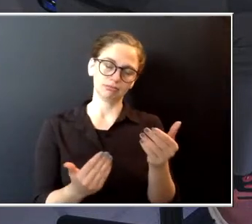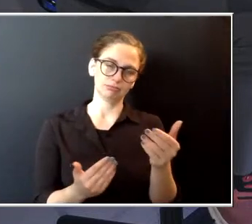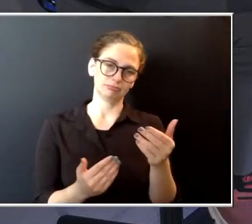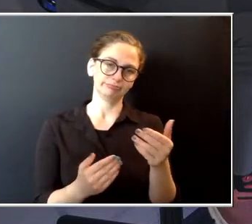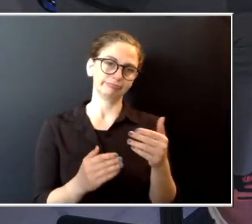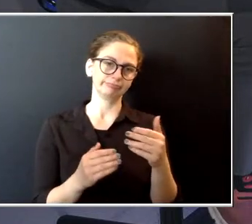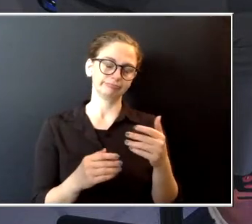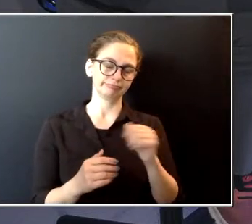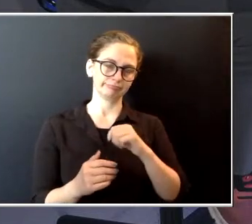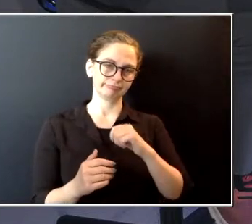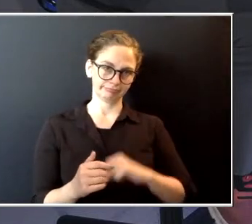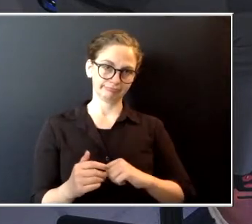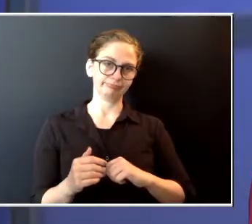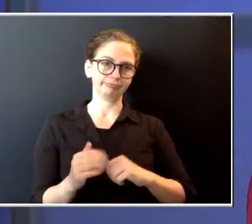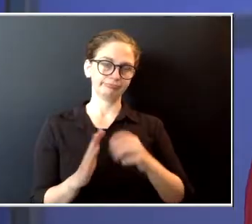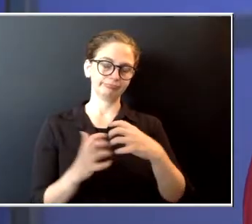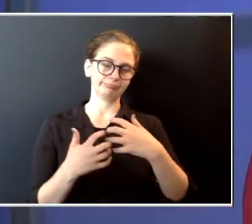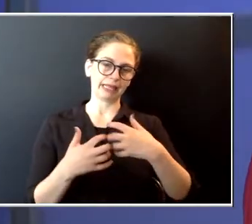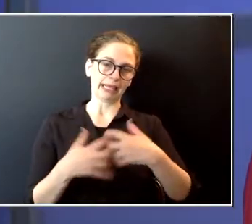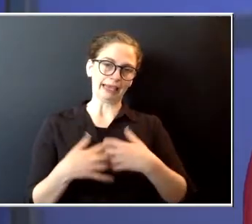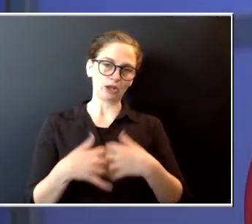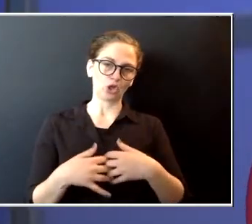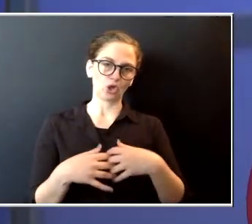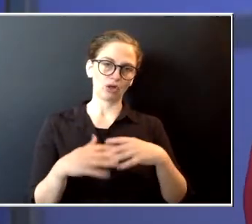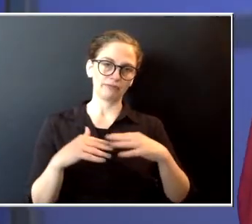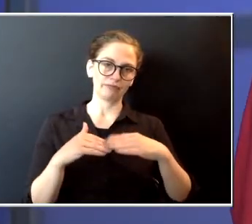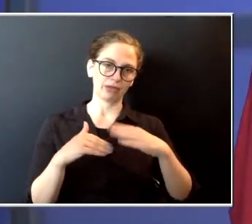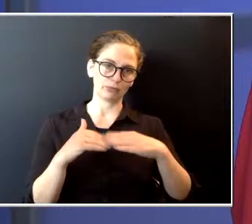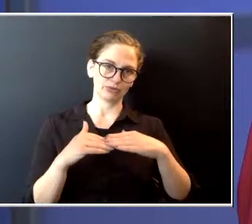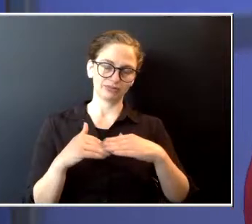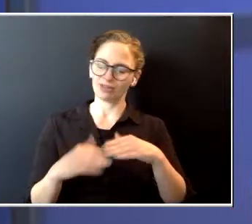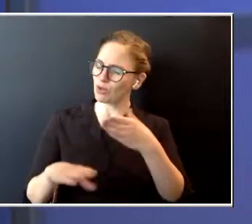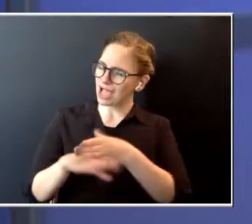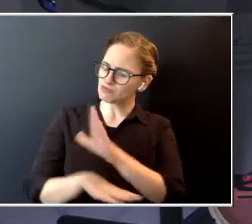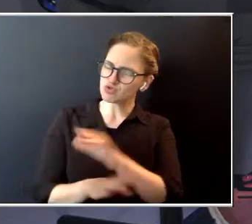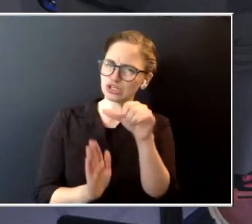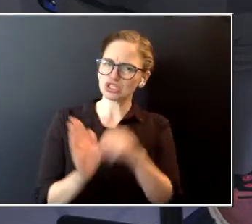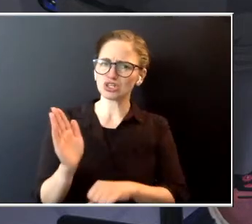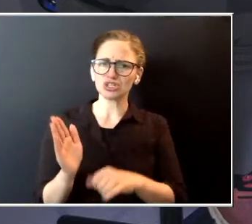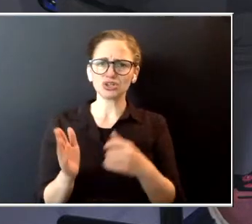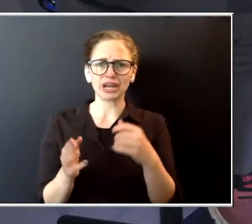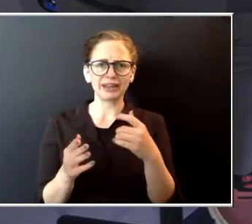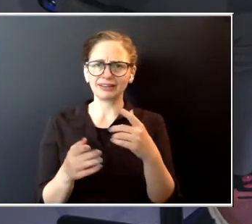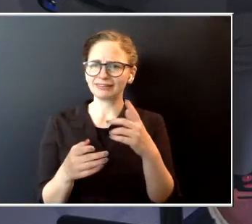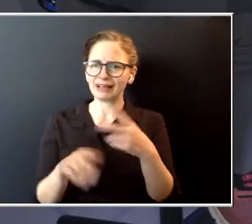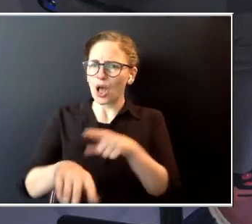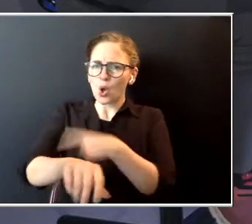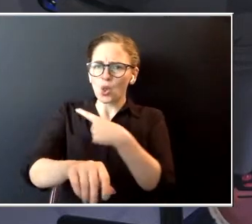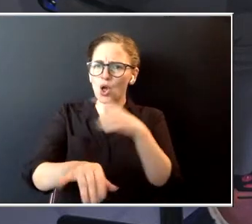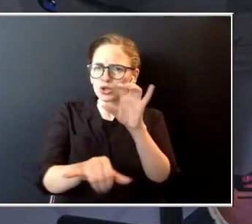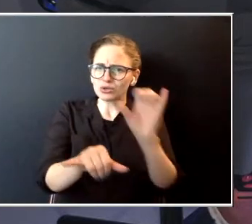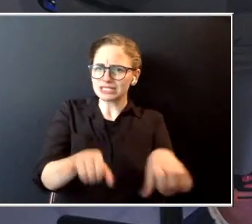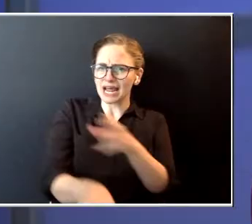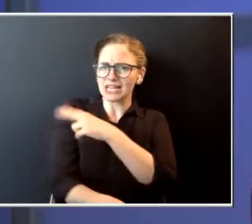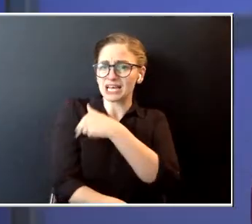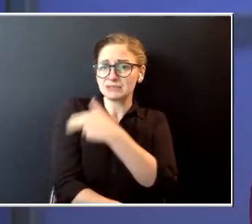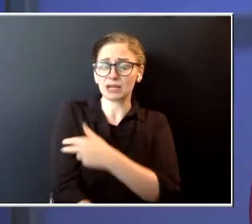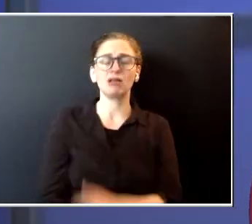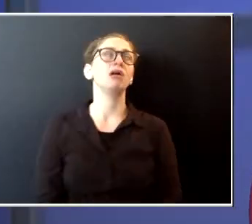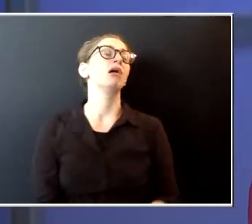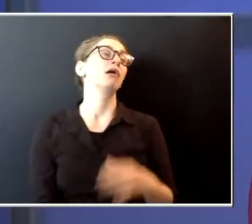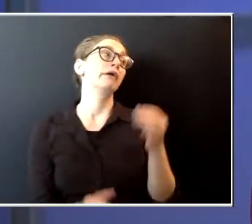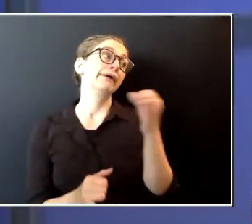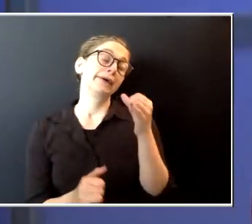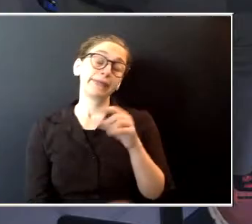home? A long 30 hours. Oh my God, that's so long. You were here like a little more than a day. It's unbelievable, really. Yeah,